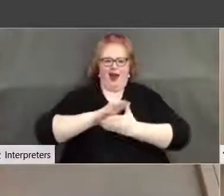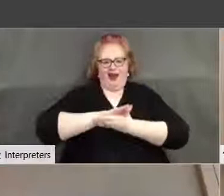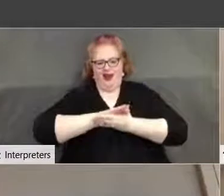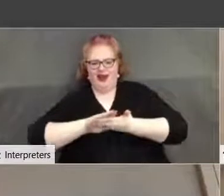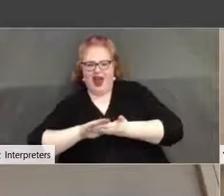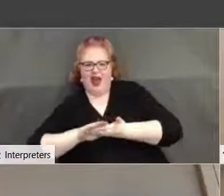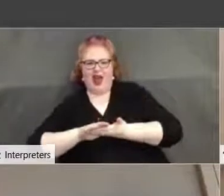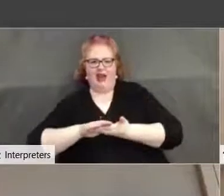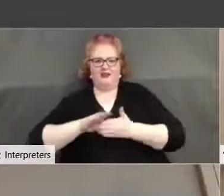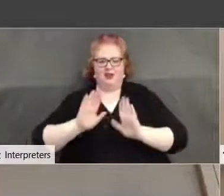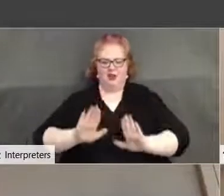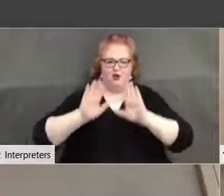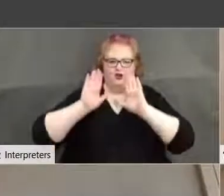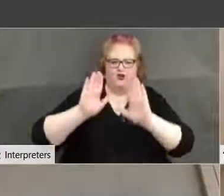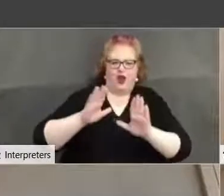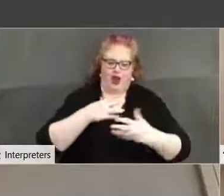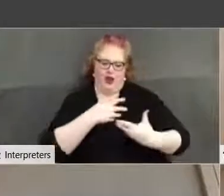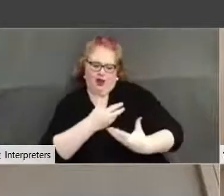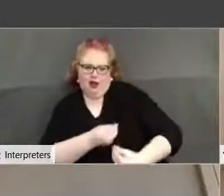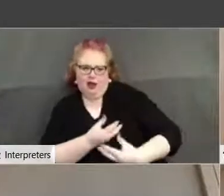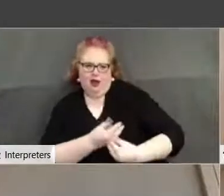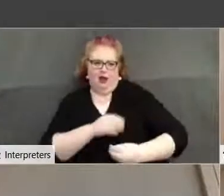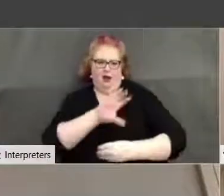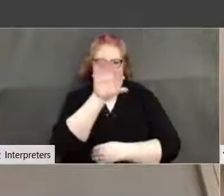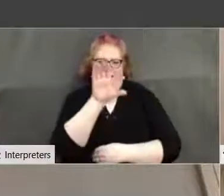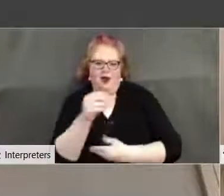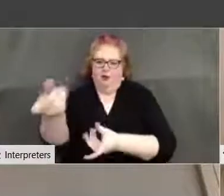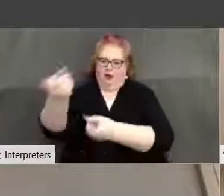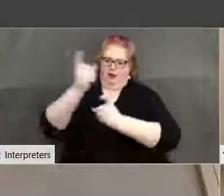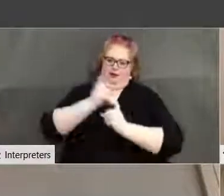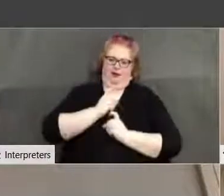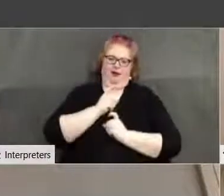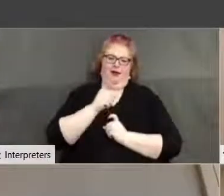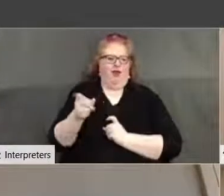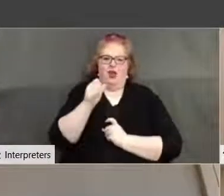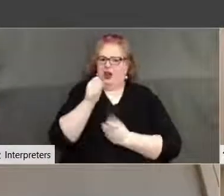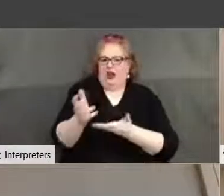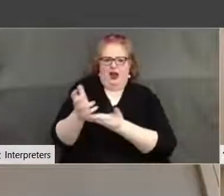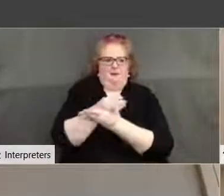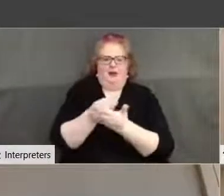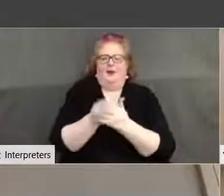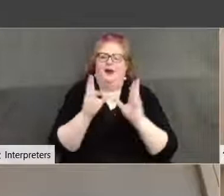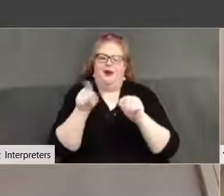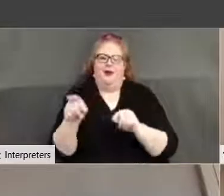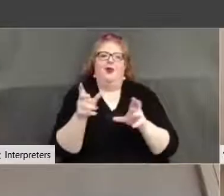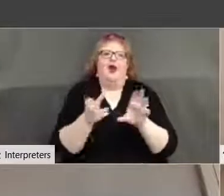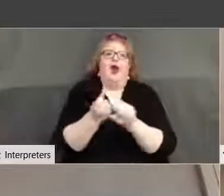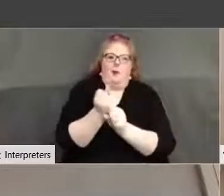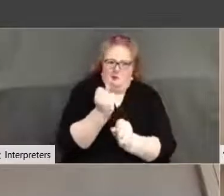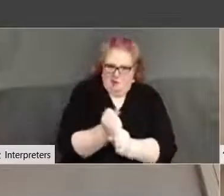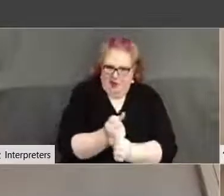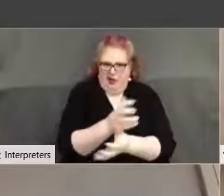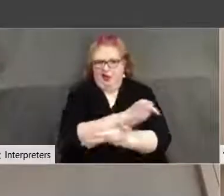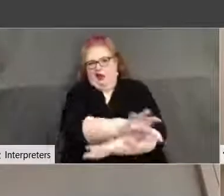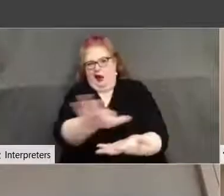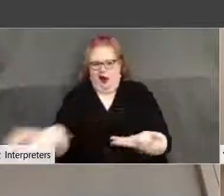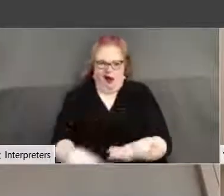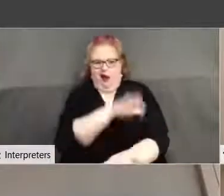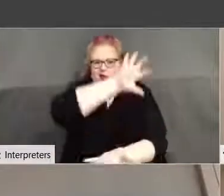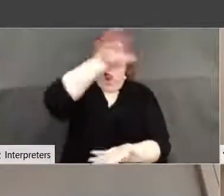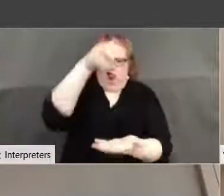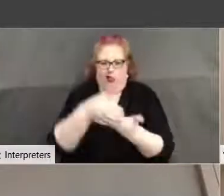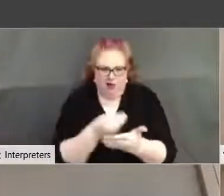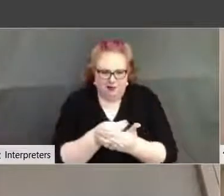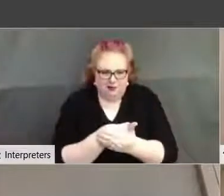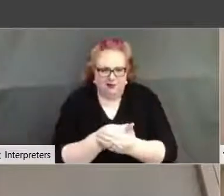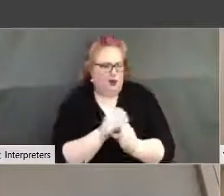big company, and that they're not making a lot of money, because they're making a boatload of money. Trust me, I know that. Nobody gives away $1 million without